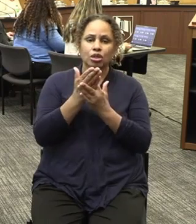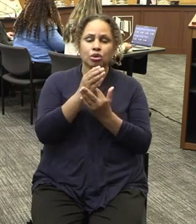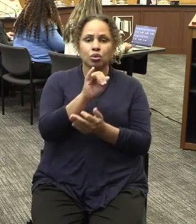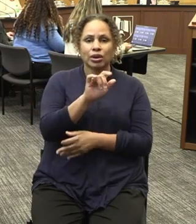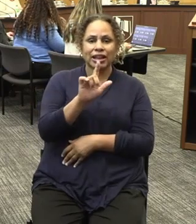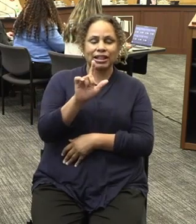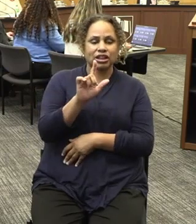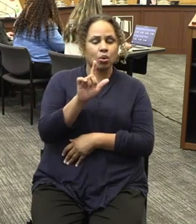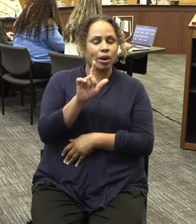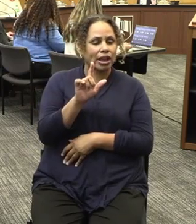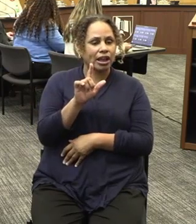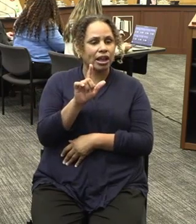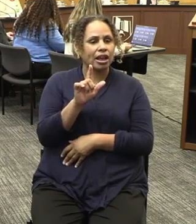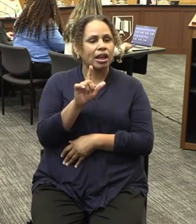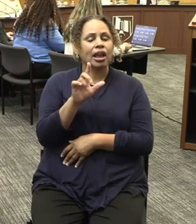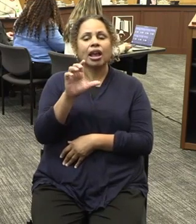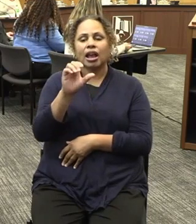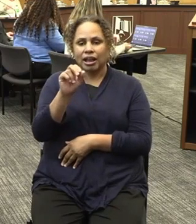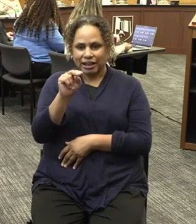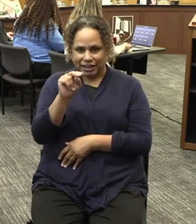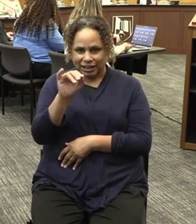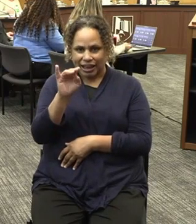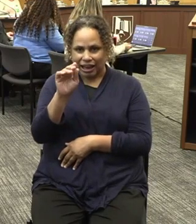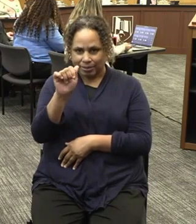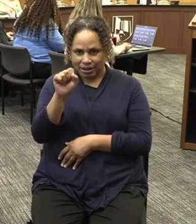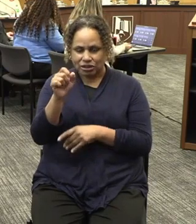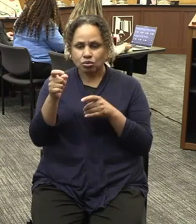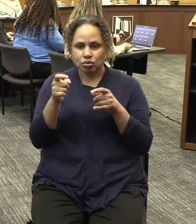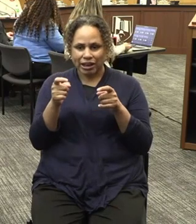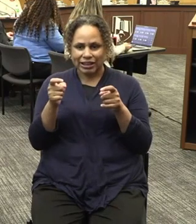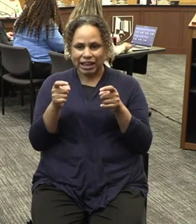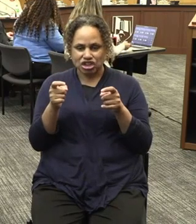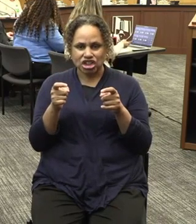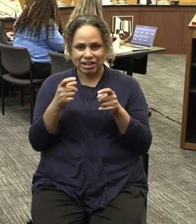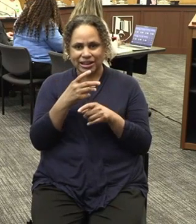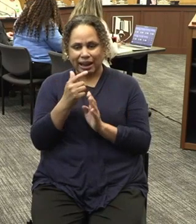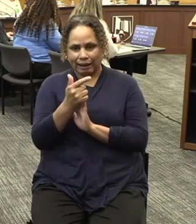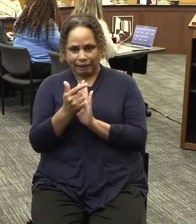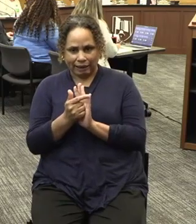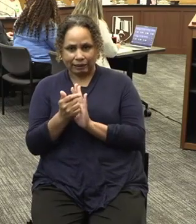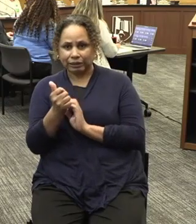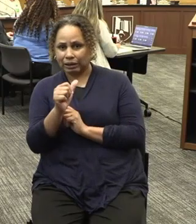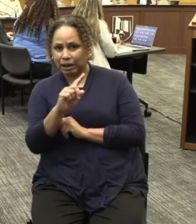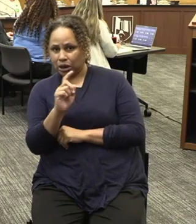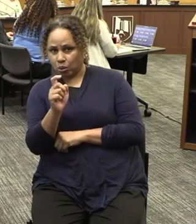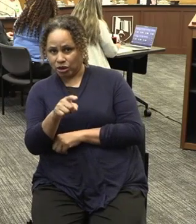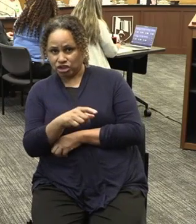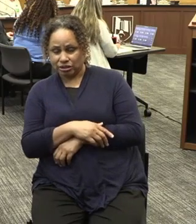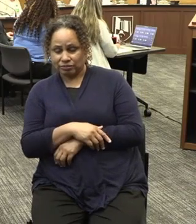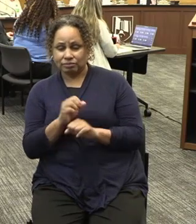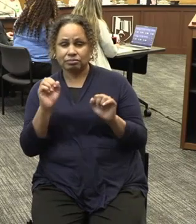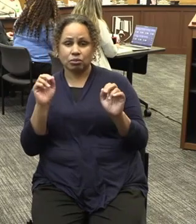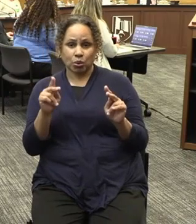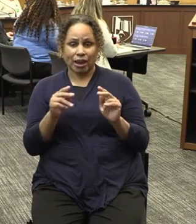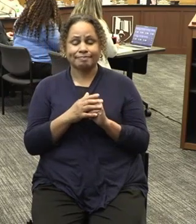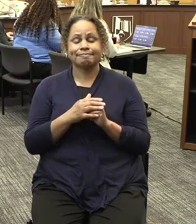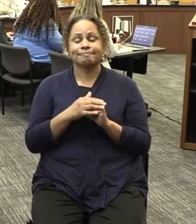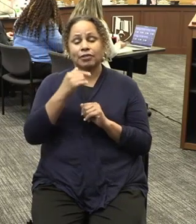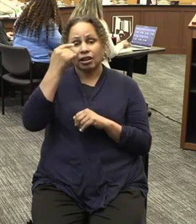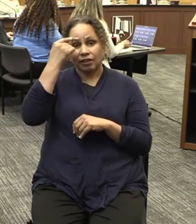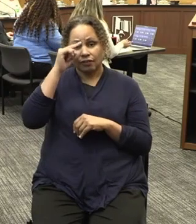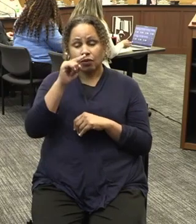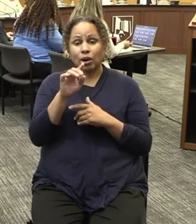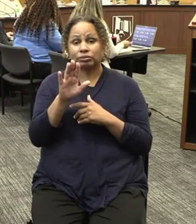Cannabis Regulation and Tax Act. Any questions? Okay. For reference, all